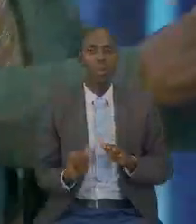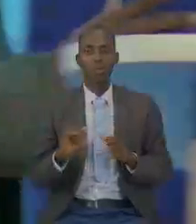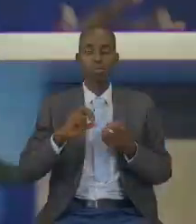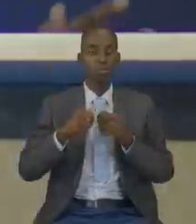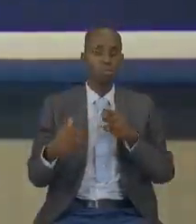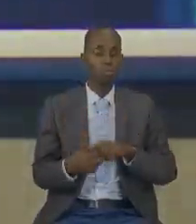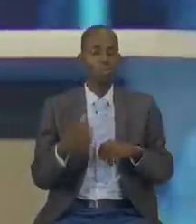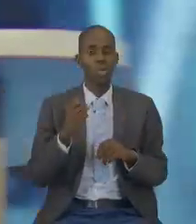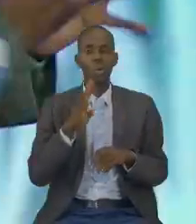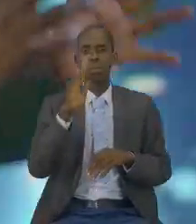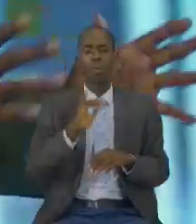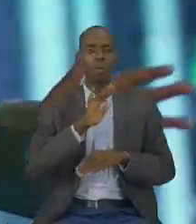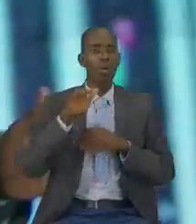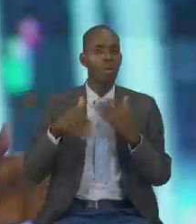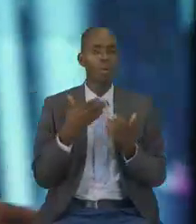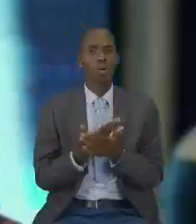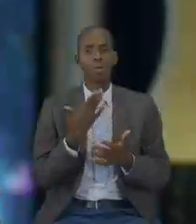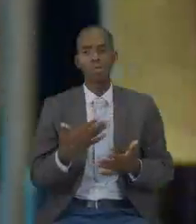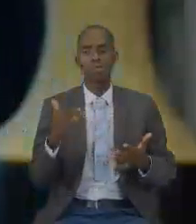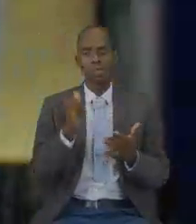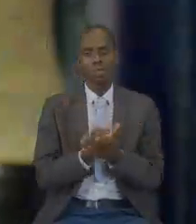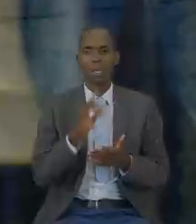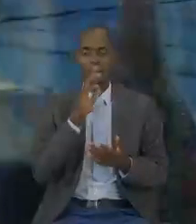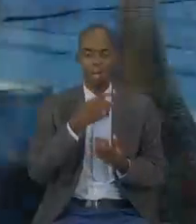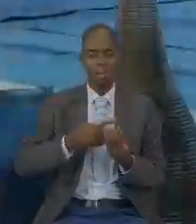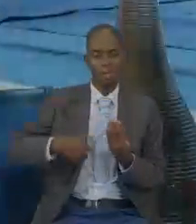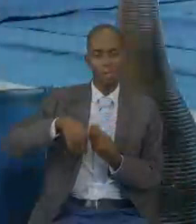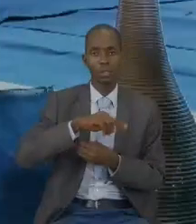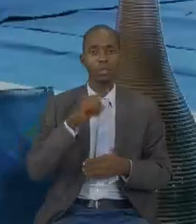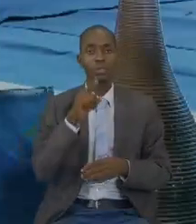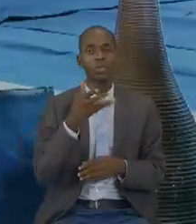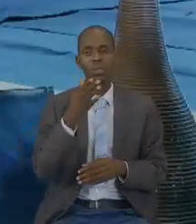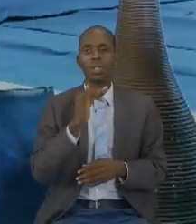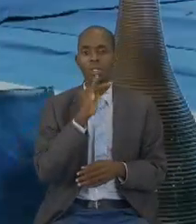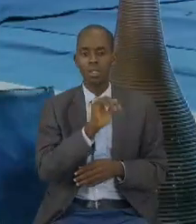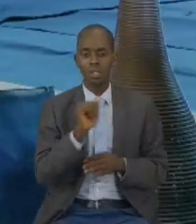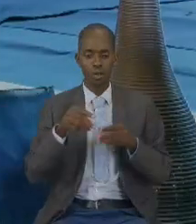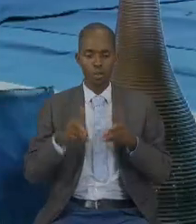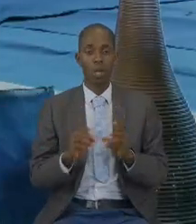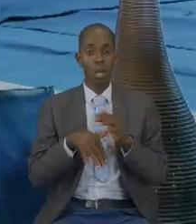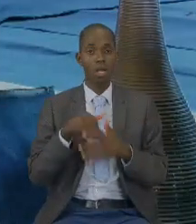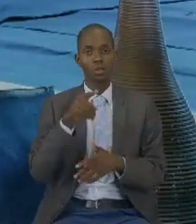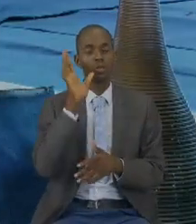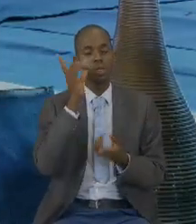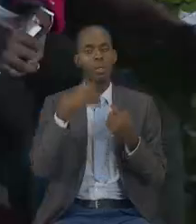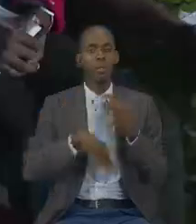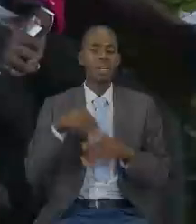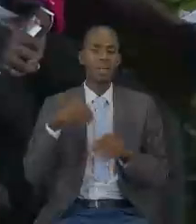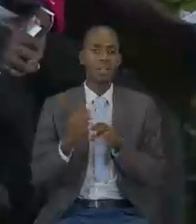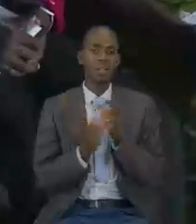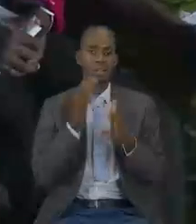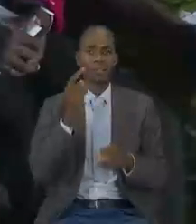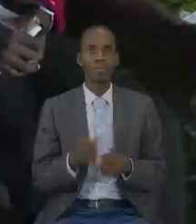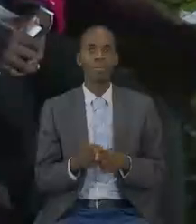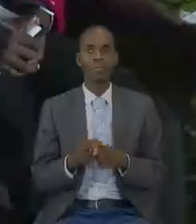by all the things that surround you, there is a way out. You will come out.